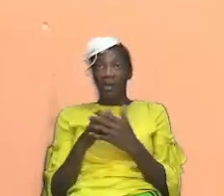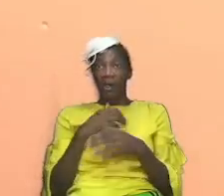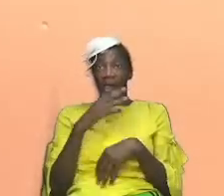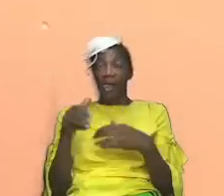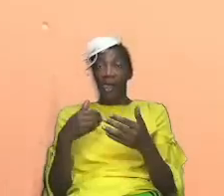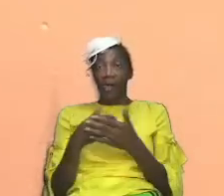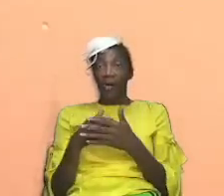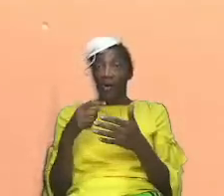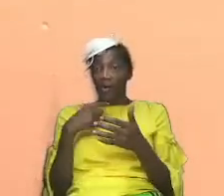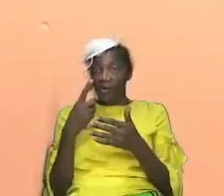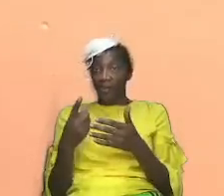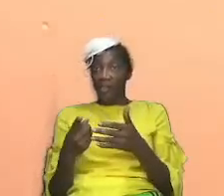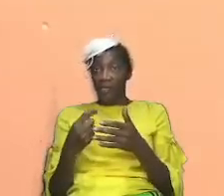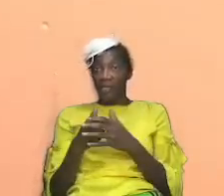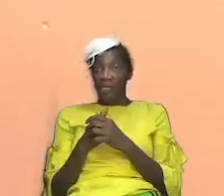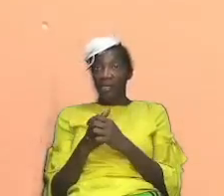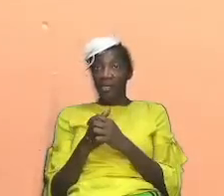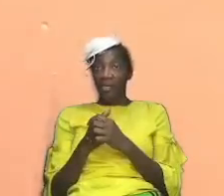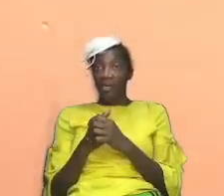All that we have just said,